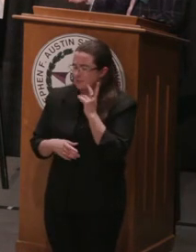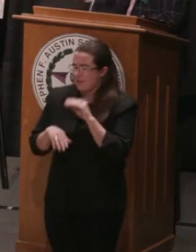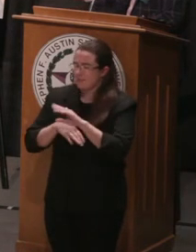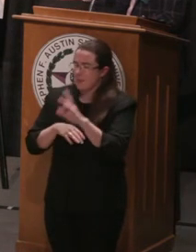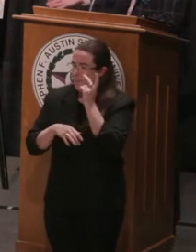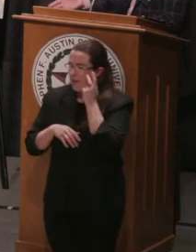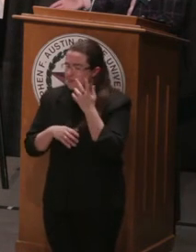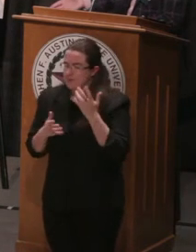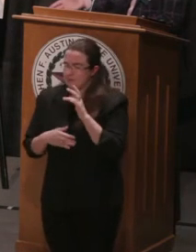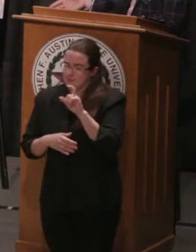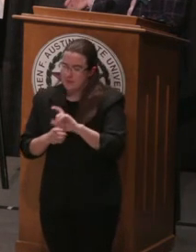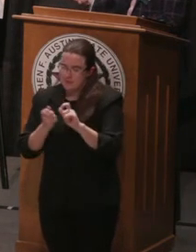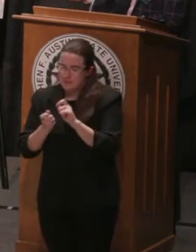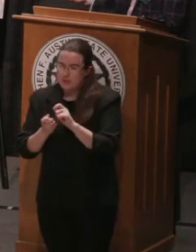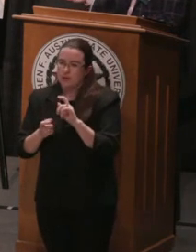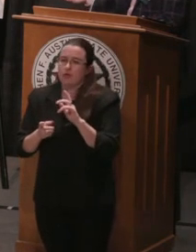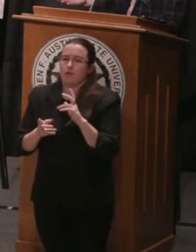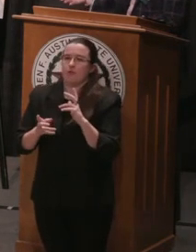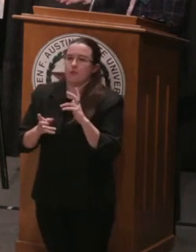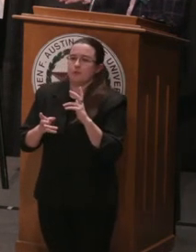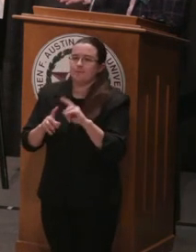politics in Texas in particular, but